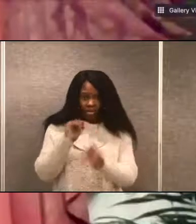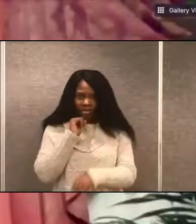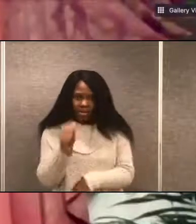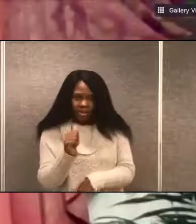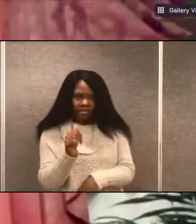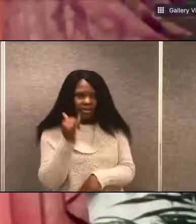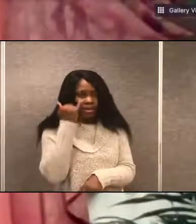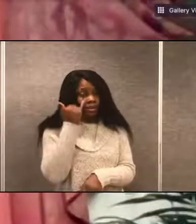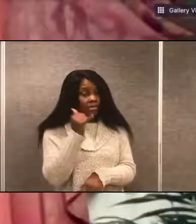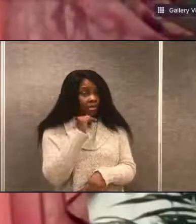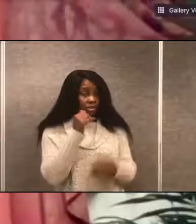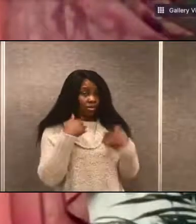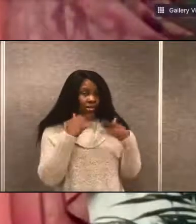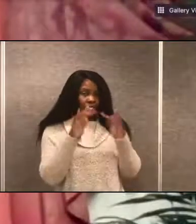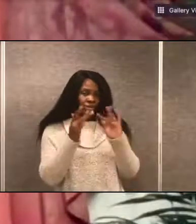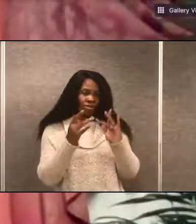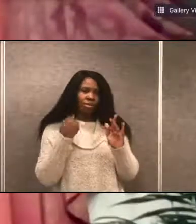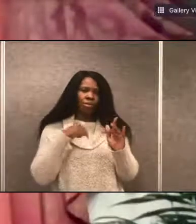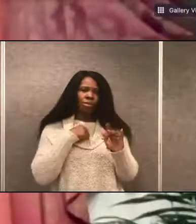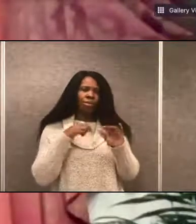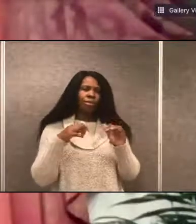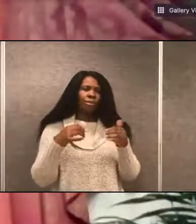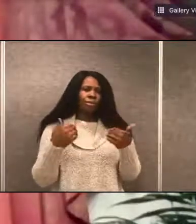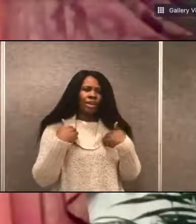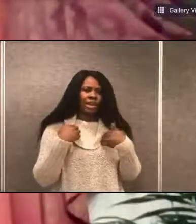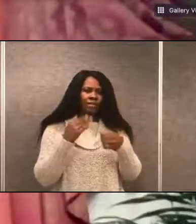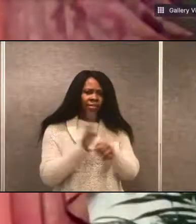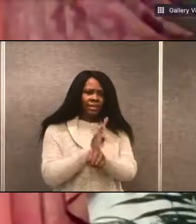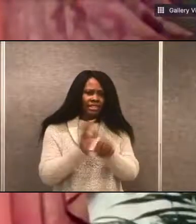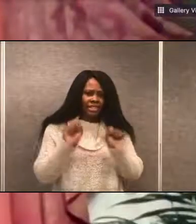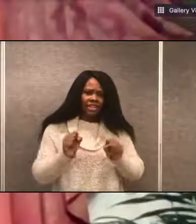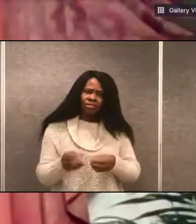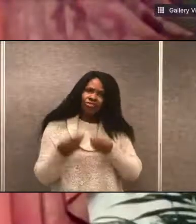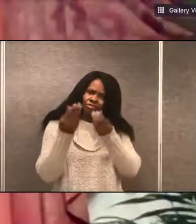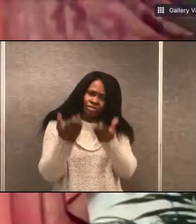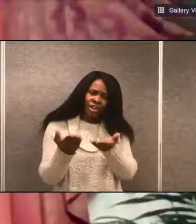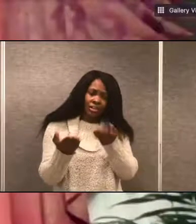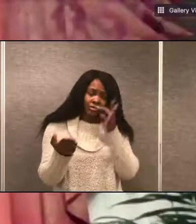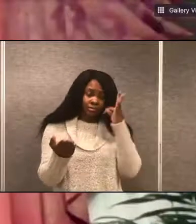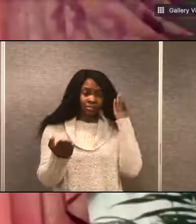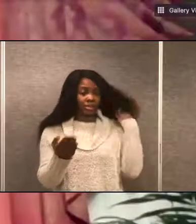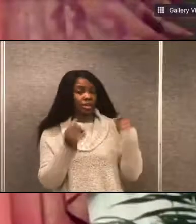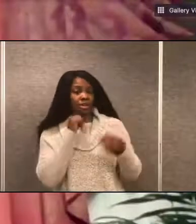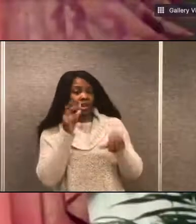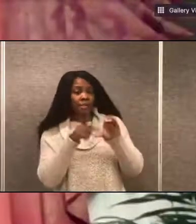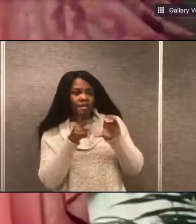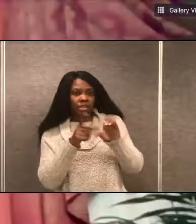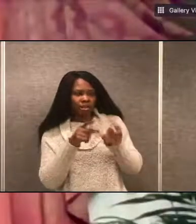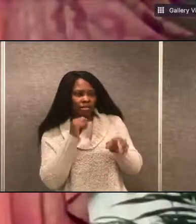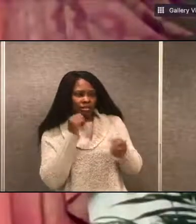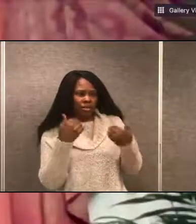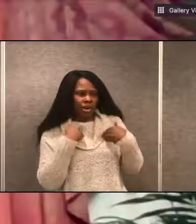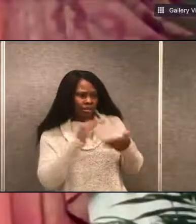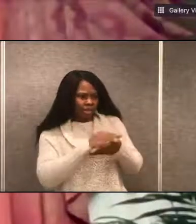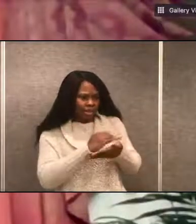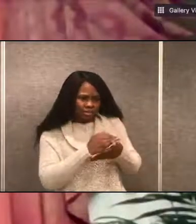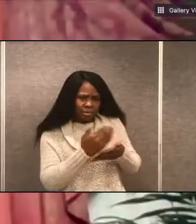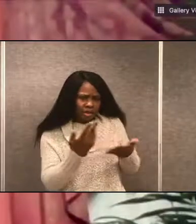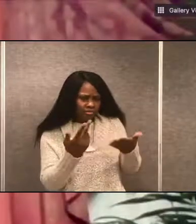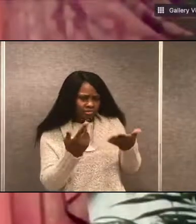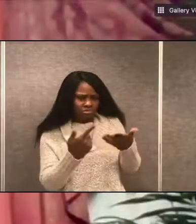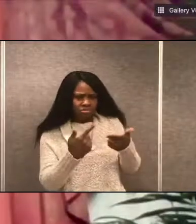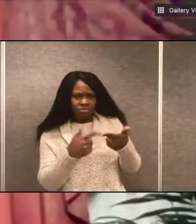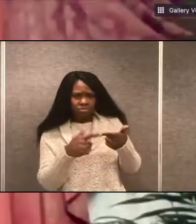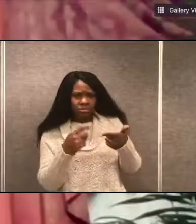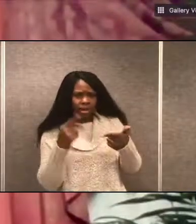have, with some of our students, provided the internet connection. Are they not participating because they have a laptop? Or they're not participating because their parent is going